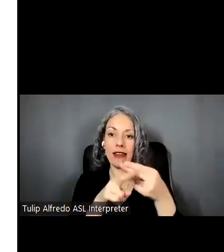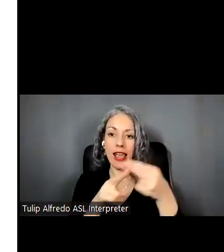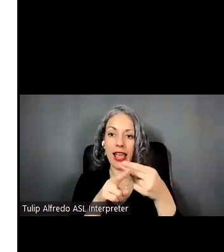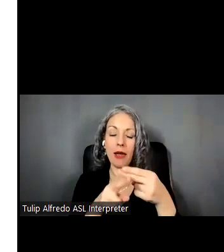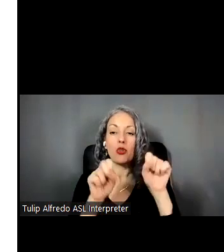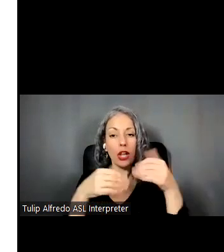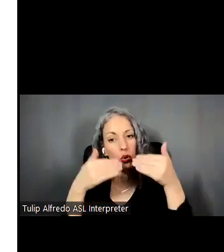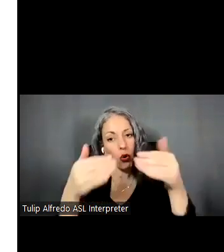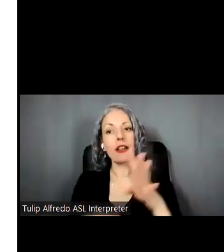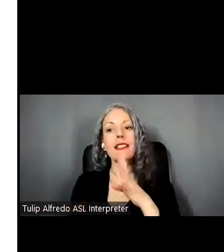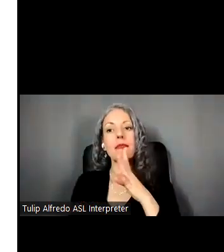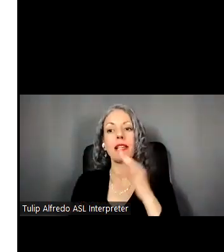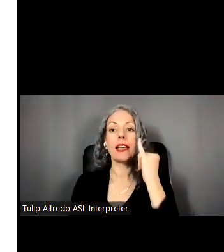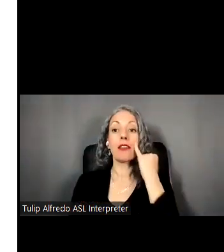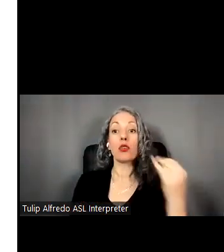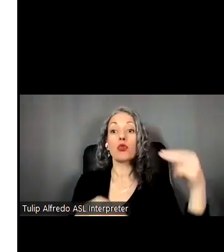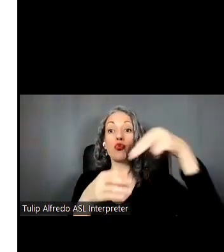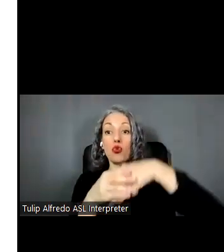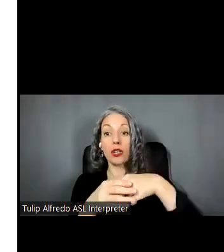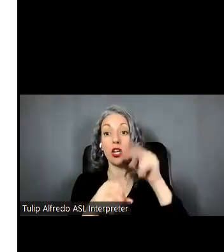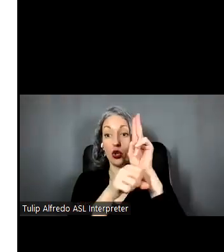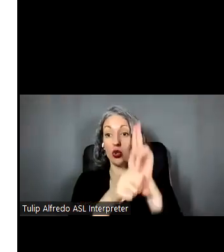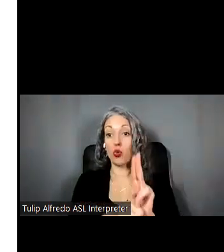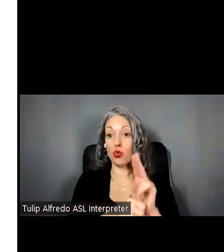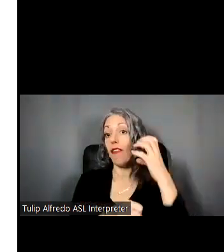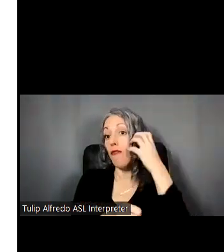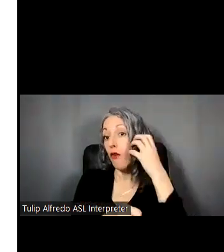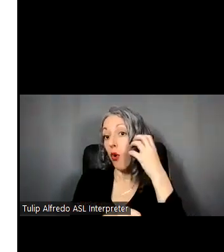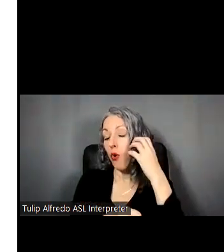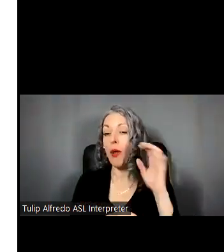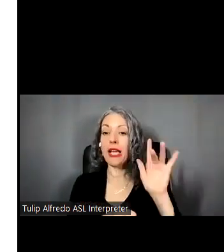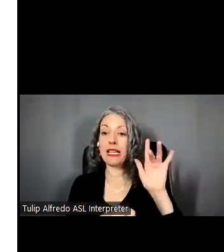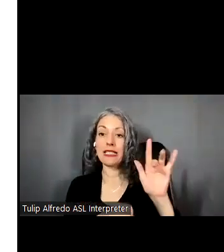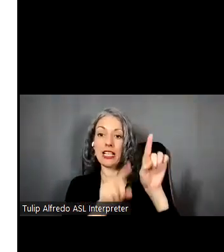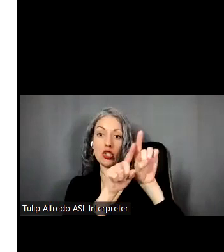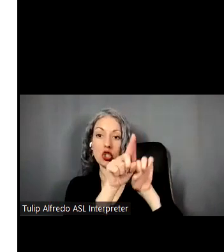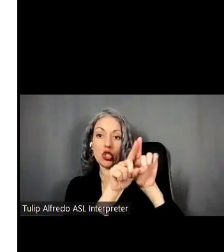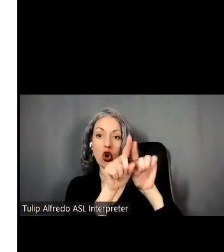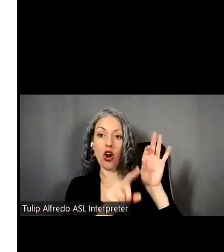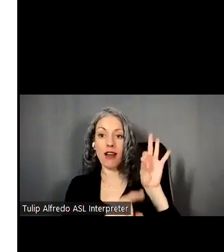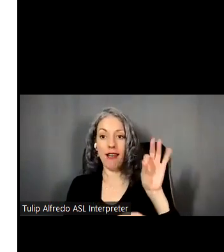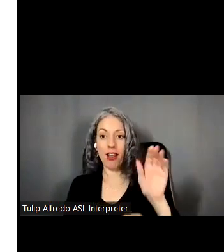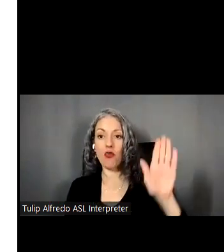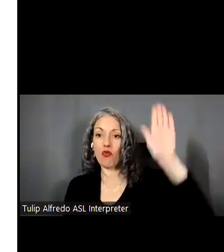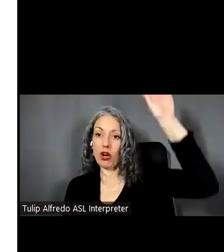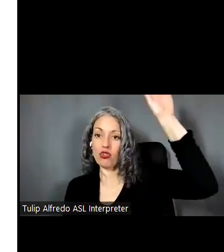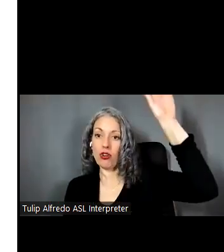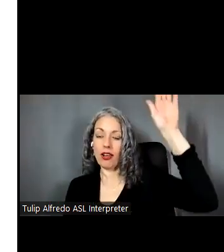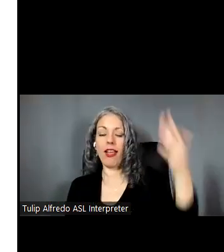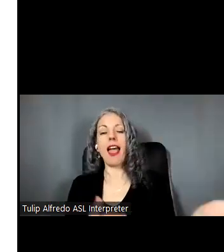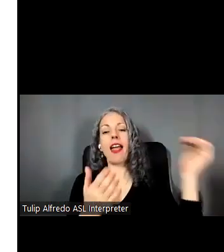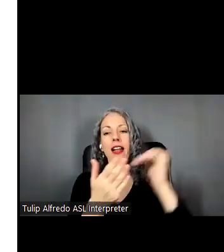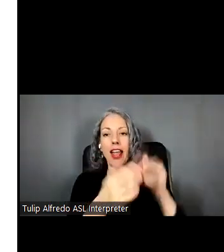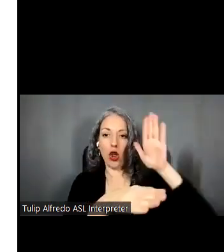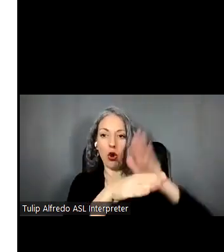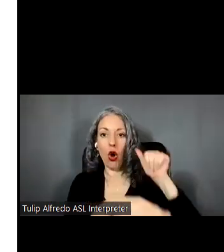If you're joining by phone, simply press *9 on your dial pad to raise your hand. And then the moderator will again announce your name